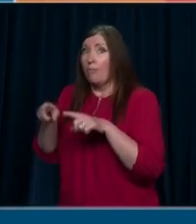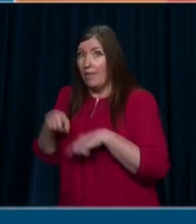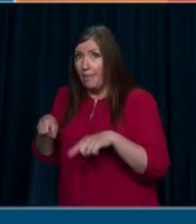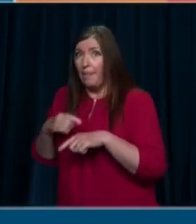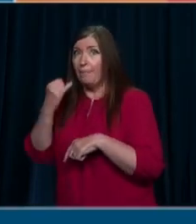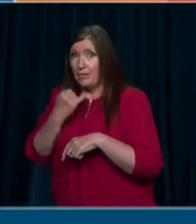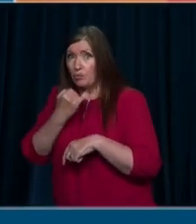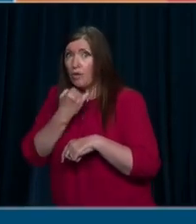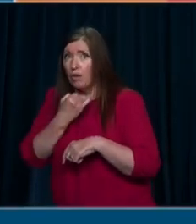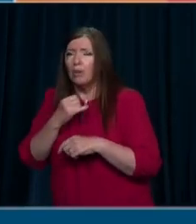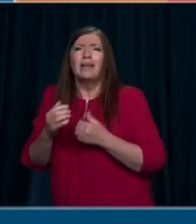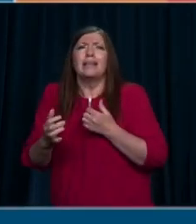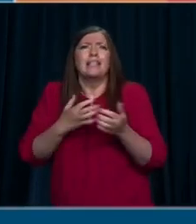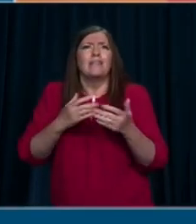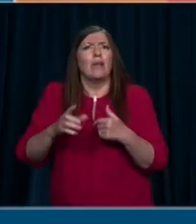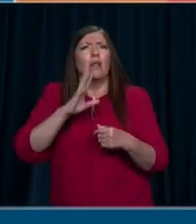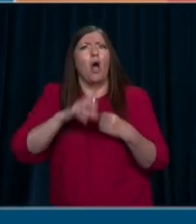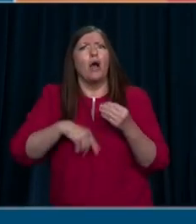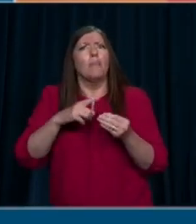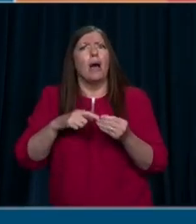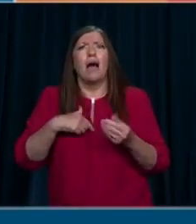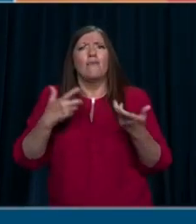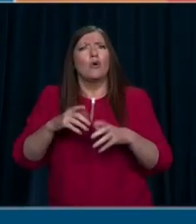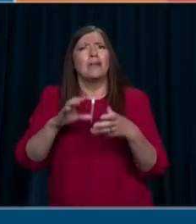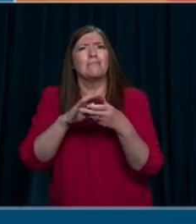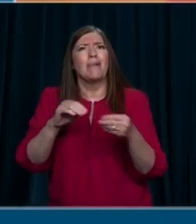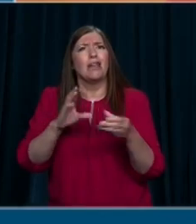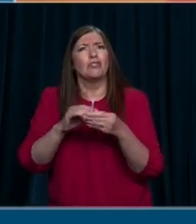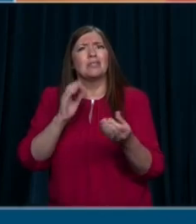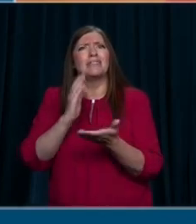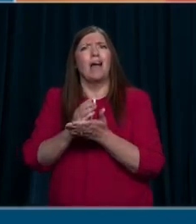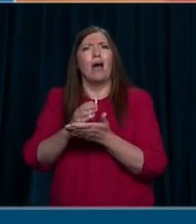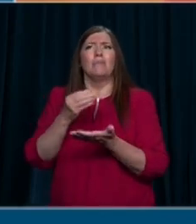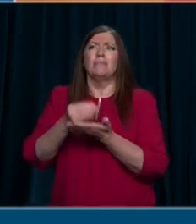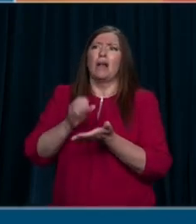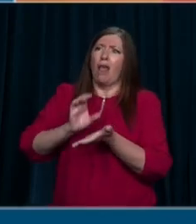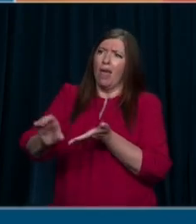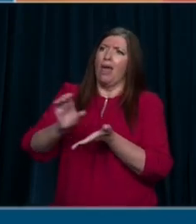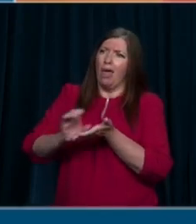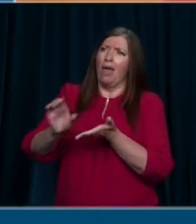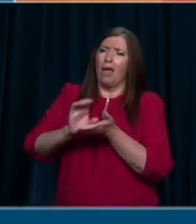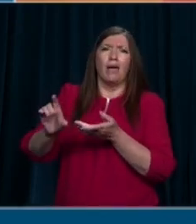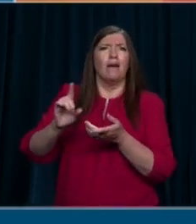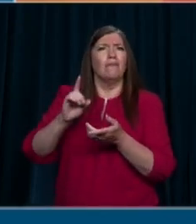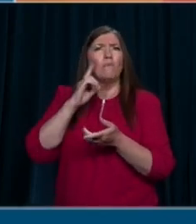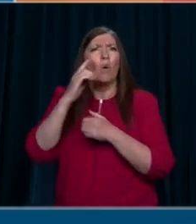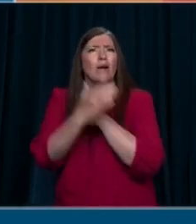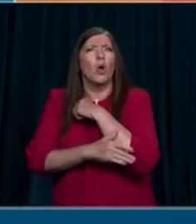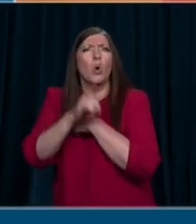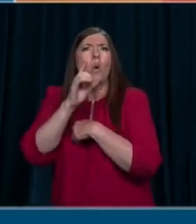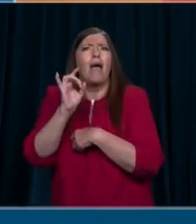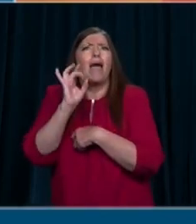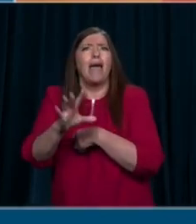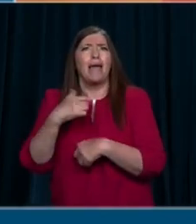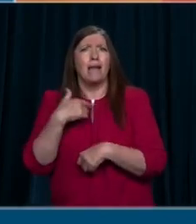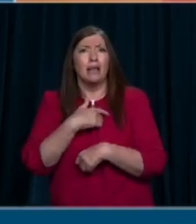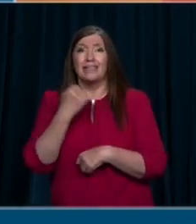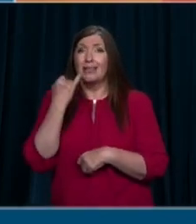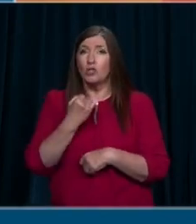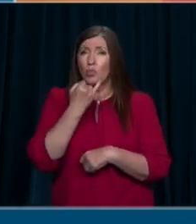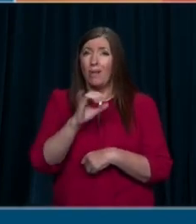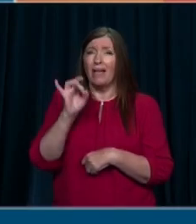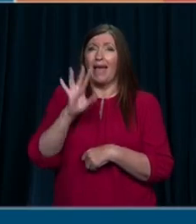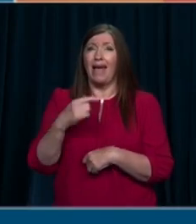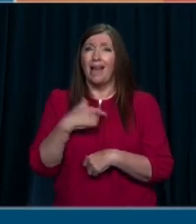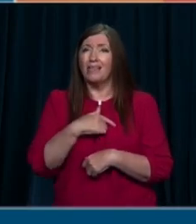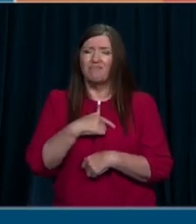Even when you talk about, I've already stated, we should stop sending our monies to overseas to countries that hate us. But Israel's not one that hates us. And